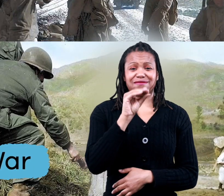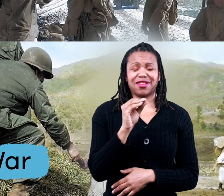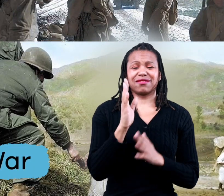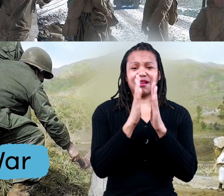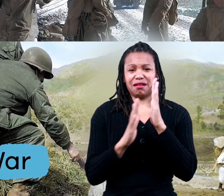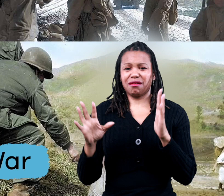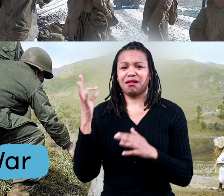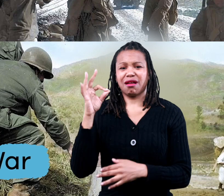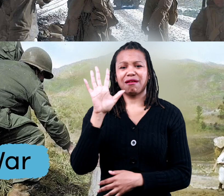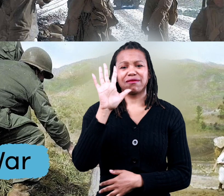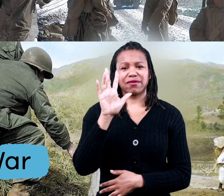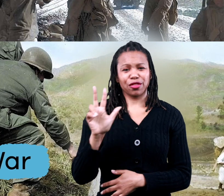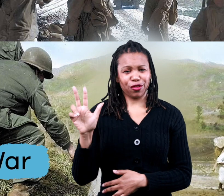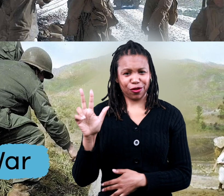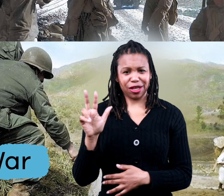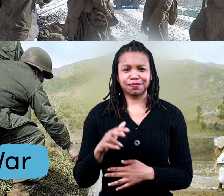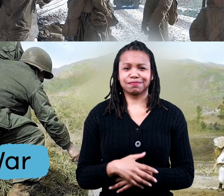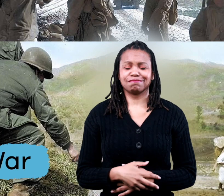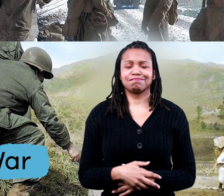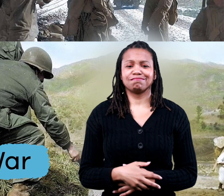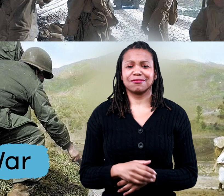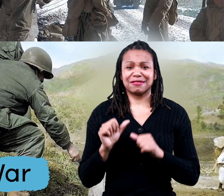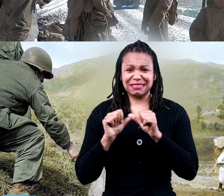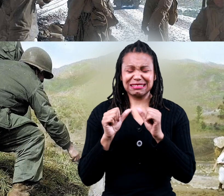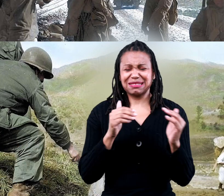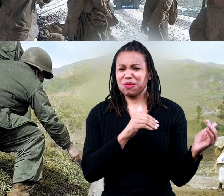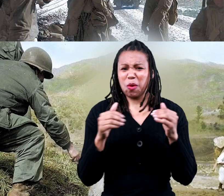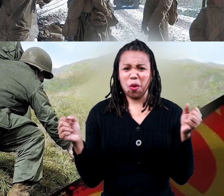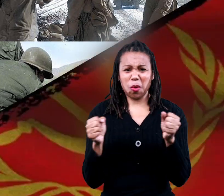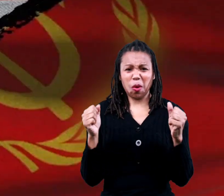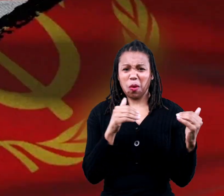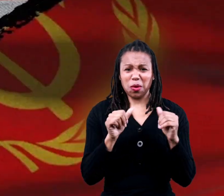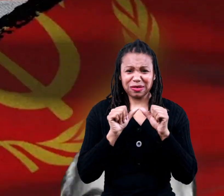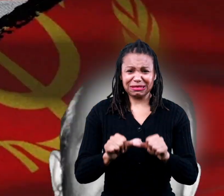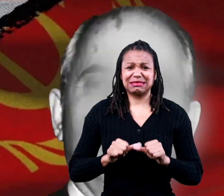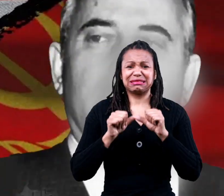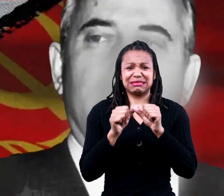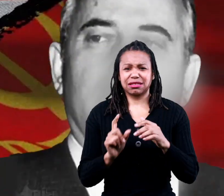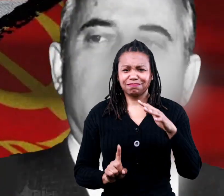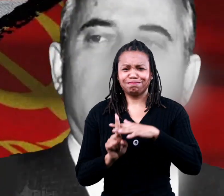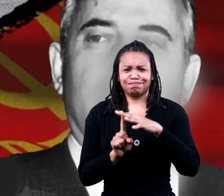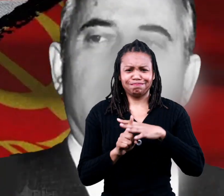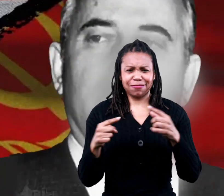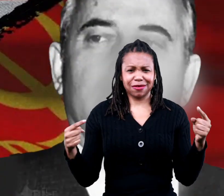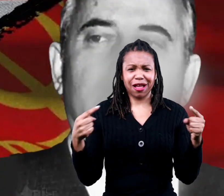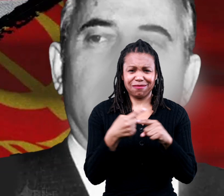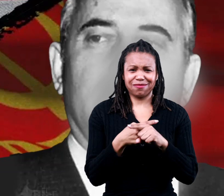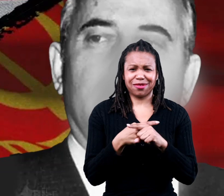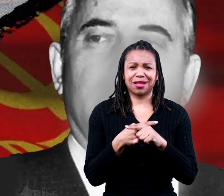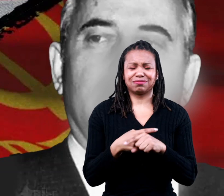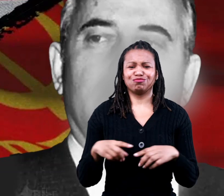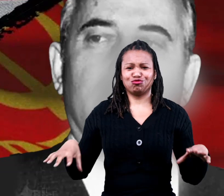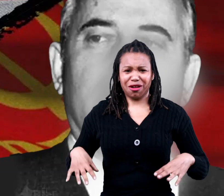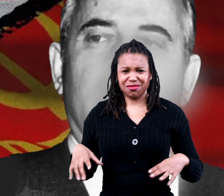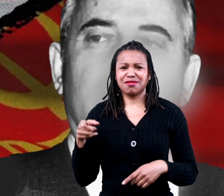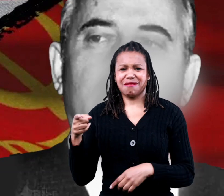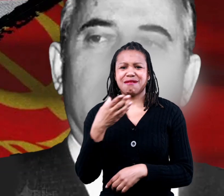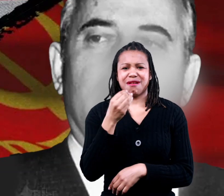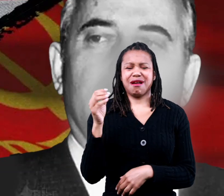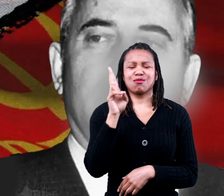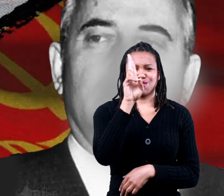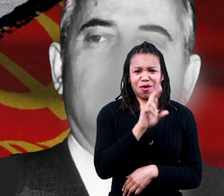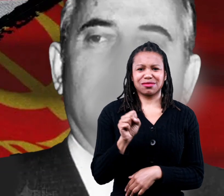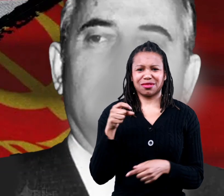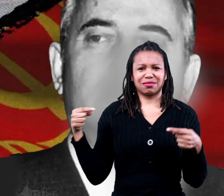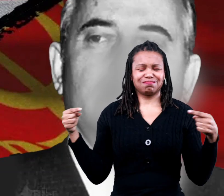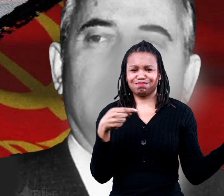from 1950 to 1953 and brought about the Cold War, which was an unarmed conflict between